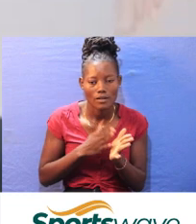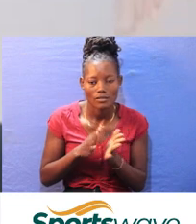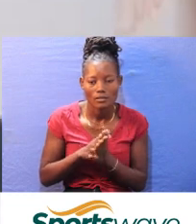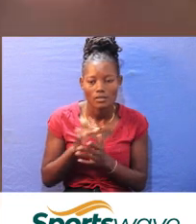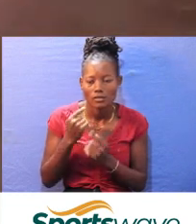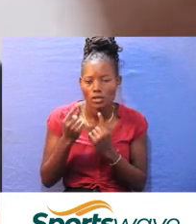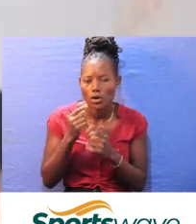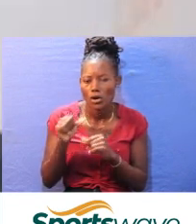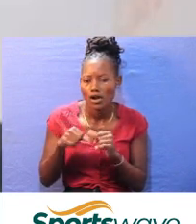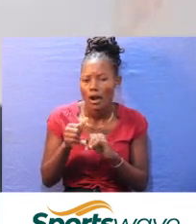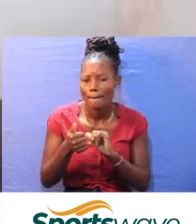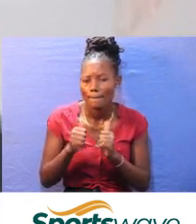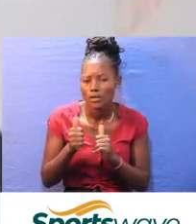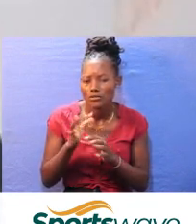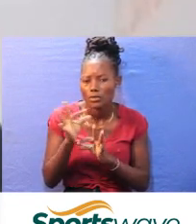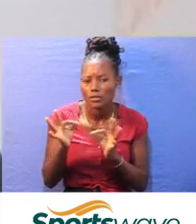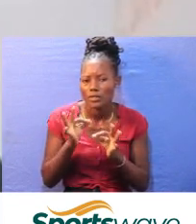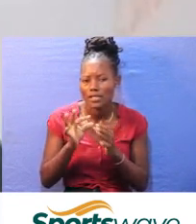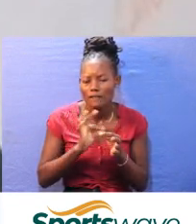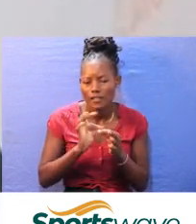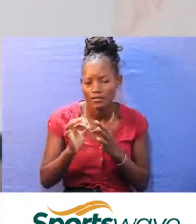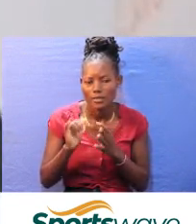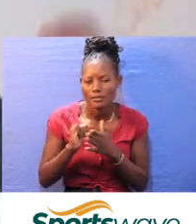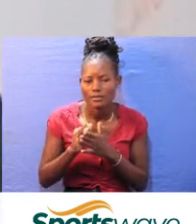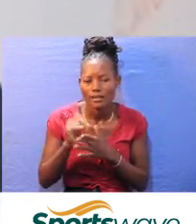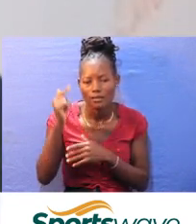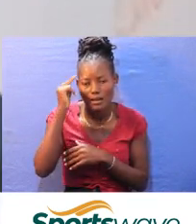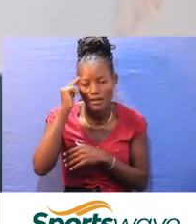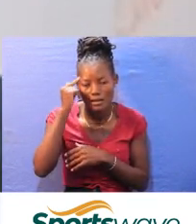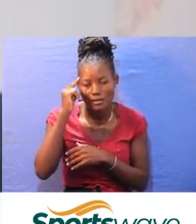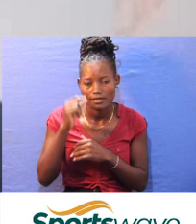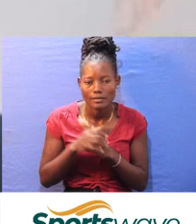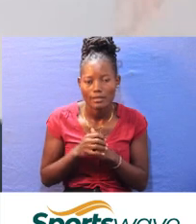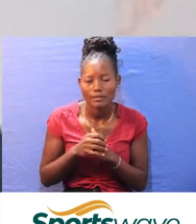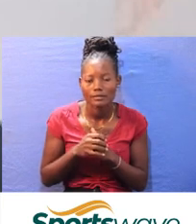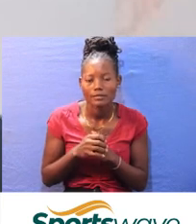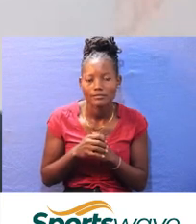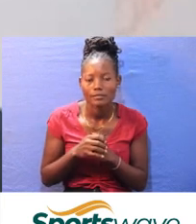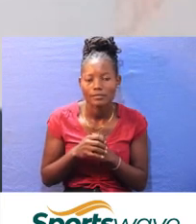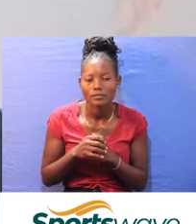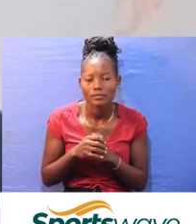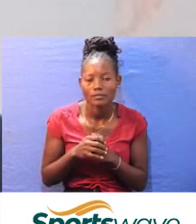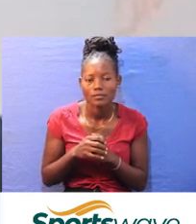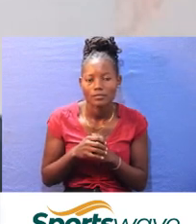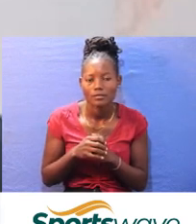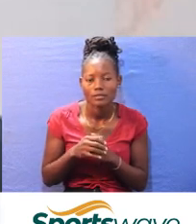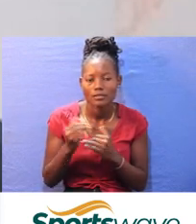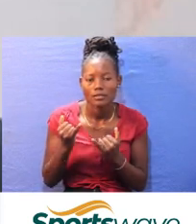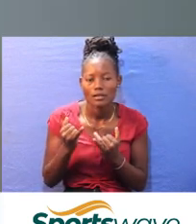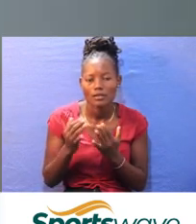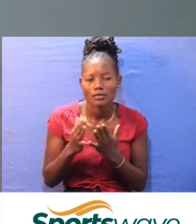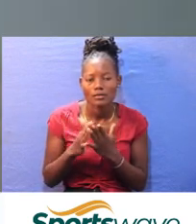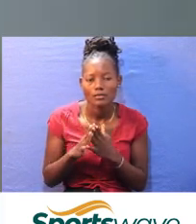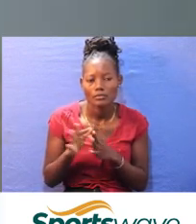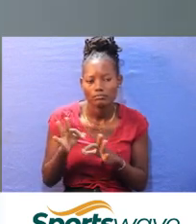about sport-specific speed. And is that really a thing or whatever? We'll get into that. Kyle, can you share that screen?